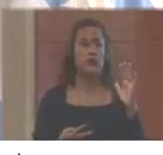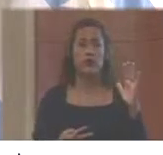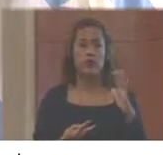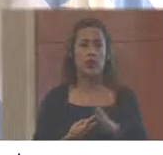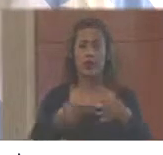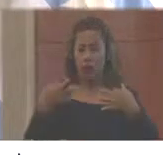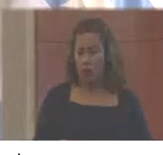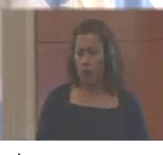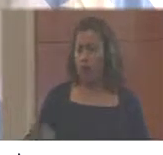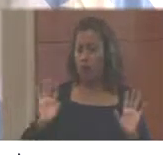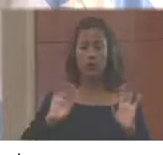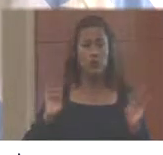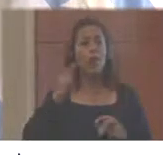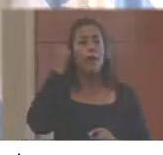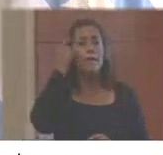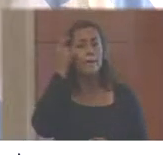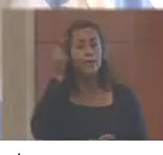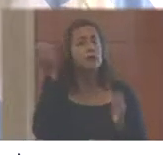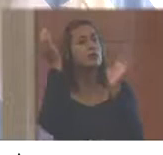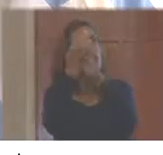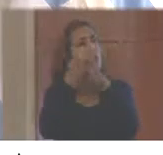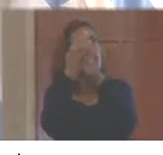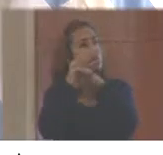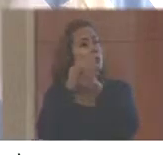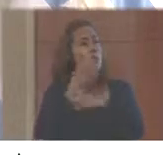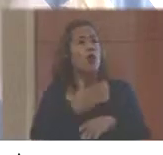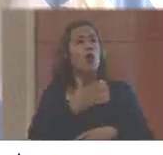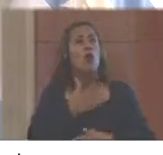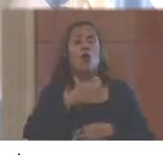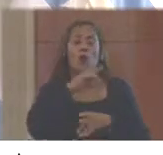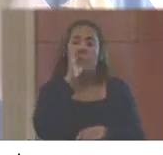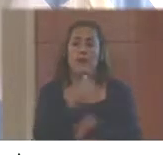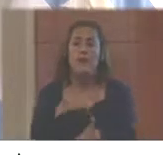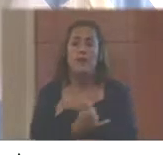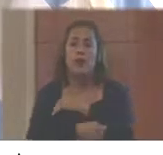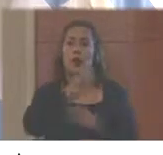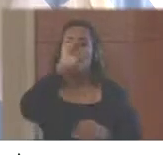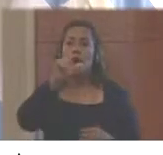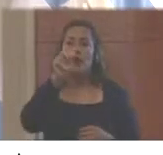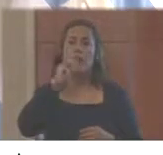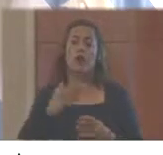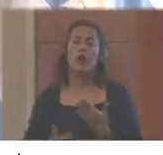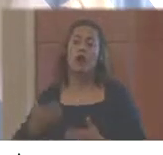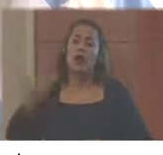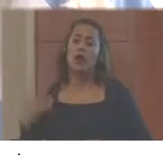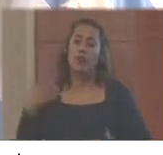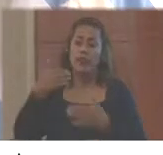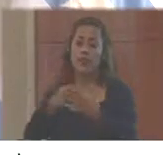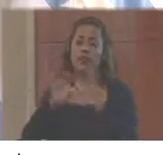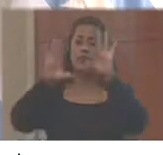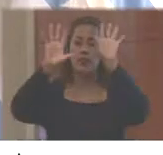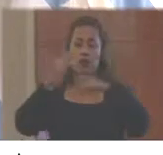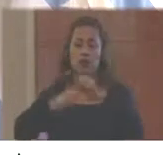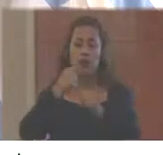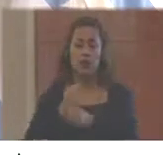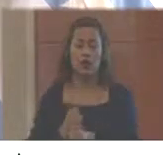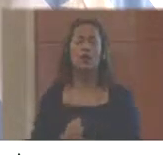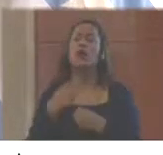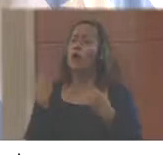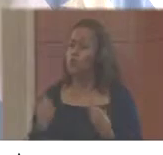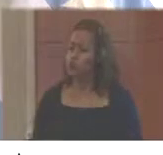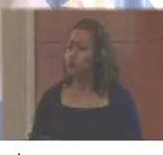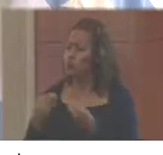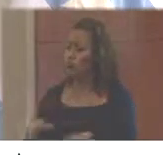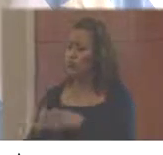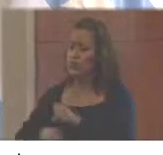country, Jamaica, for the past 10 years, we have seen annual average loss of 2% of